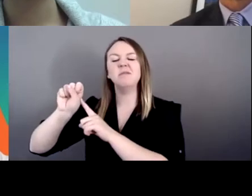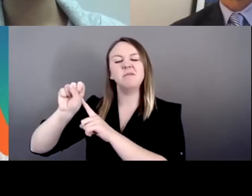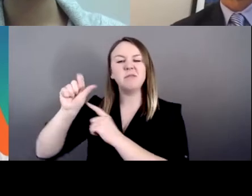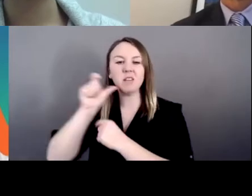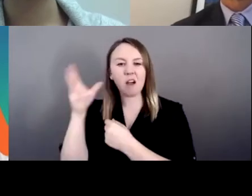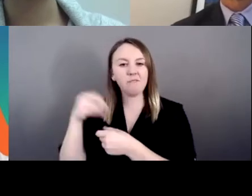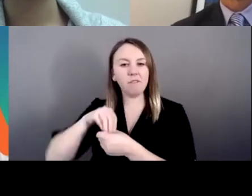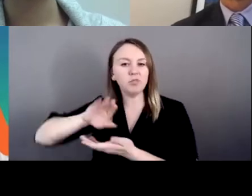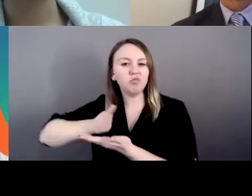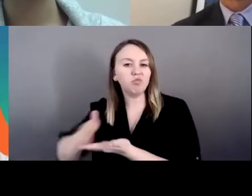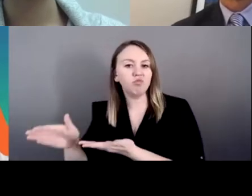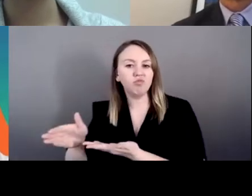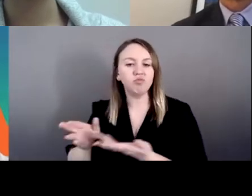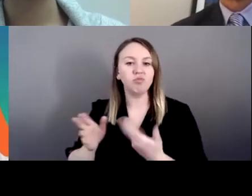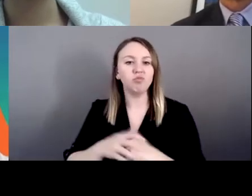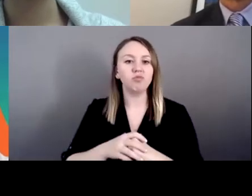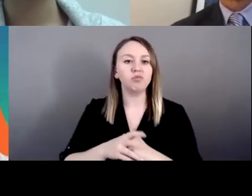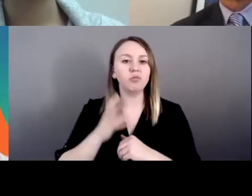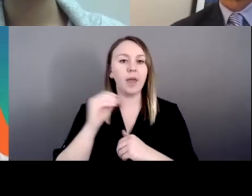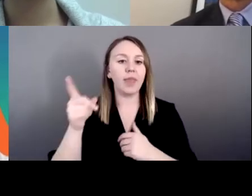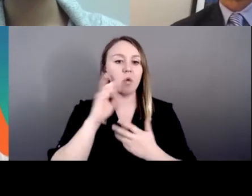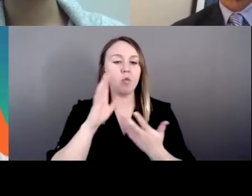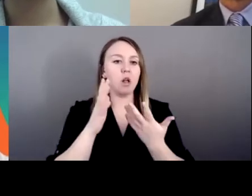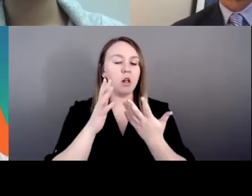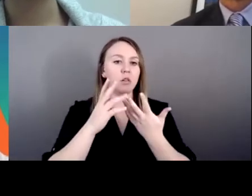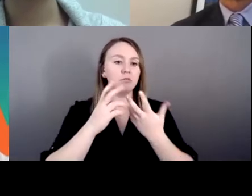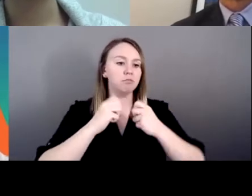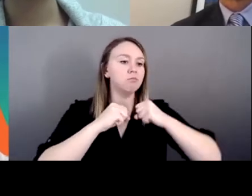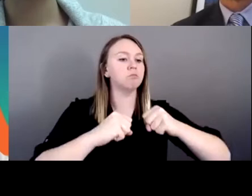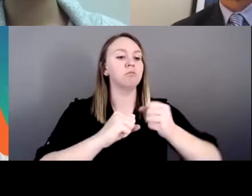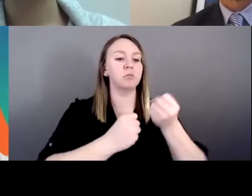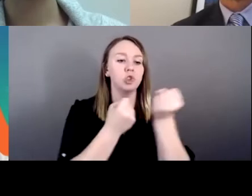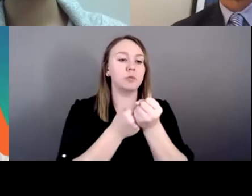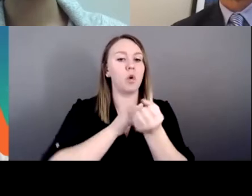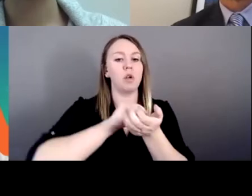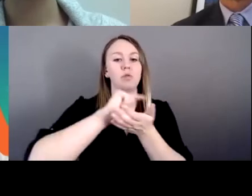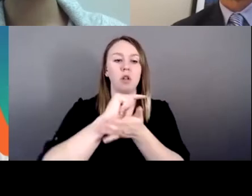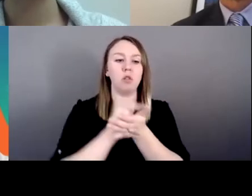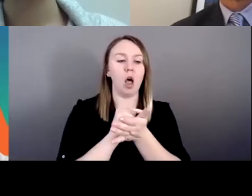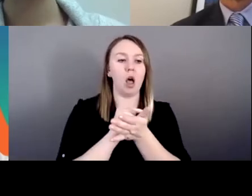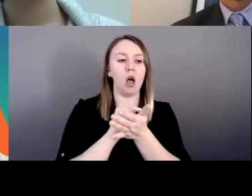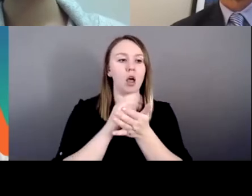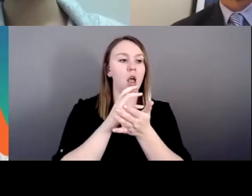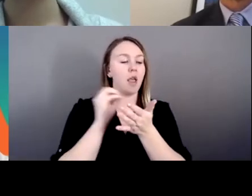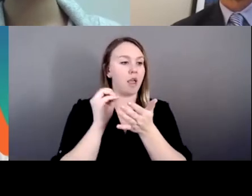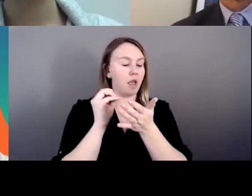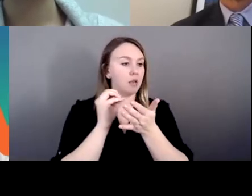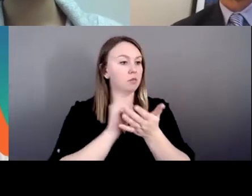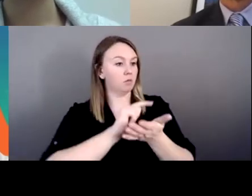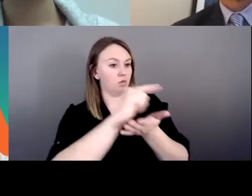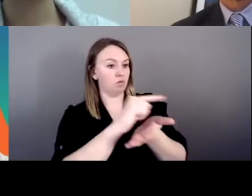know, adjudicate the law in a meritocratic way, meaning that we can apply the same rules to everyone equally.